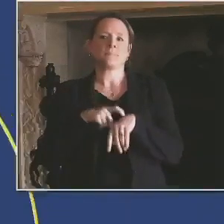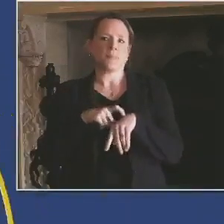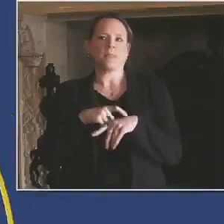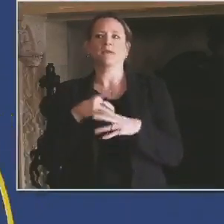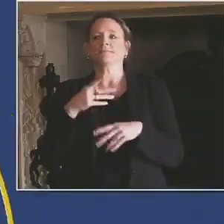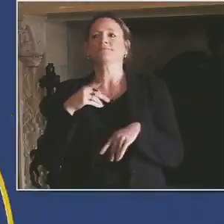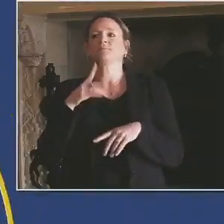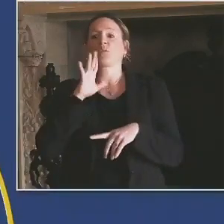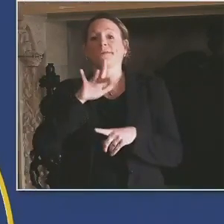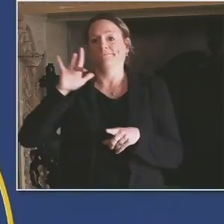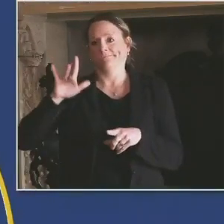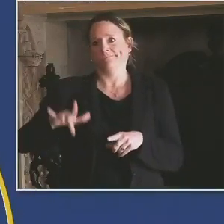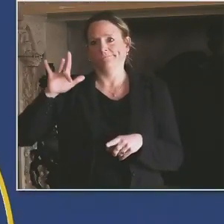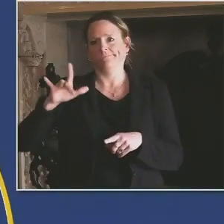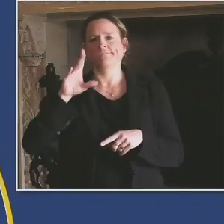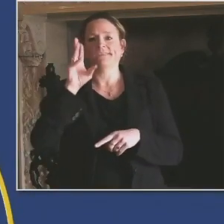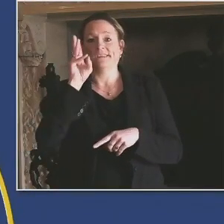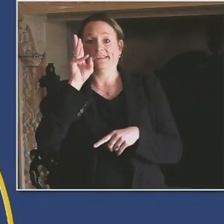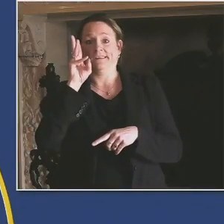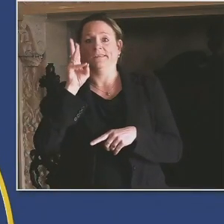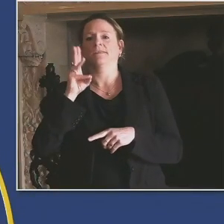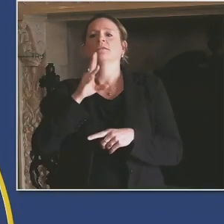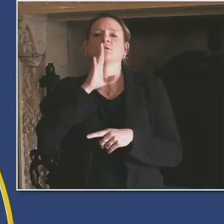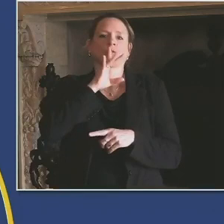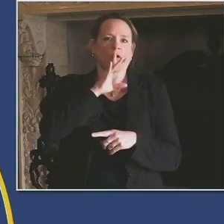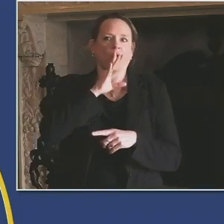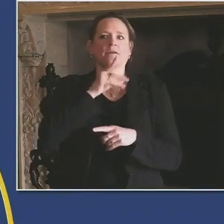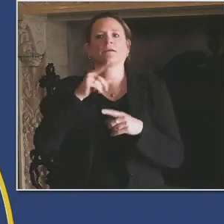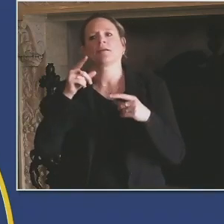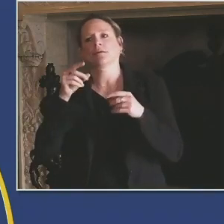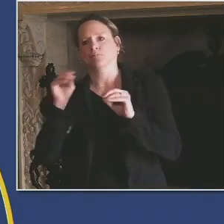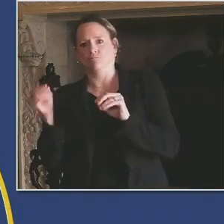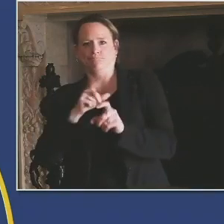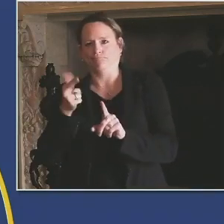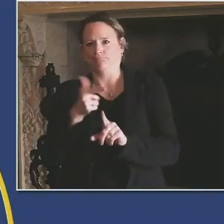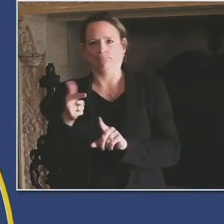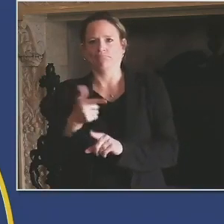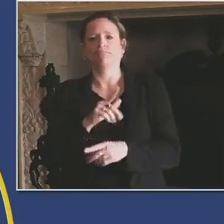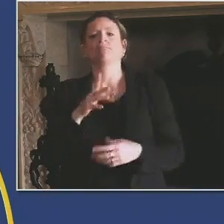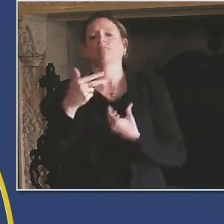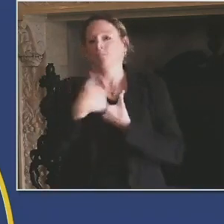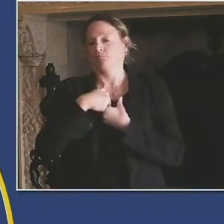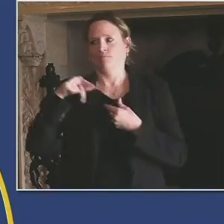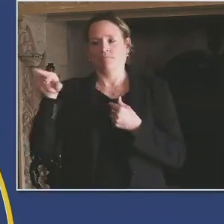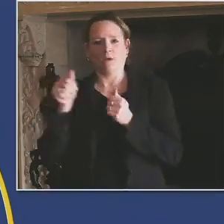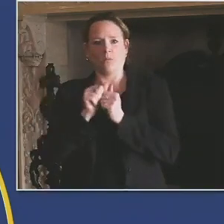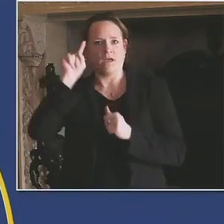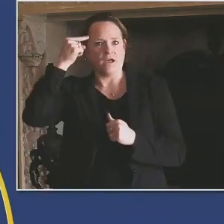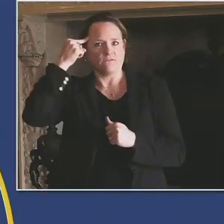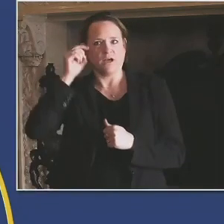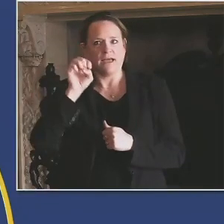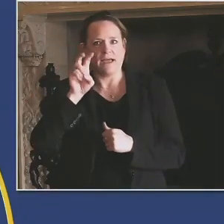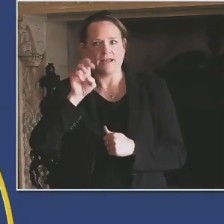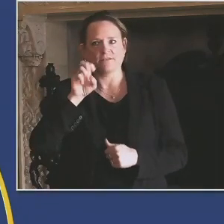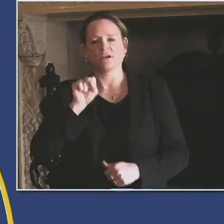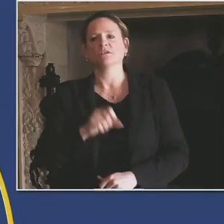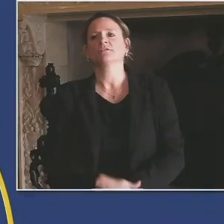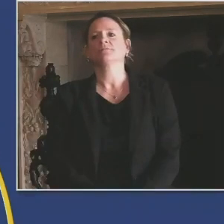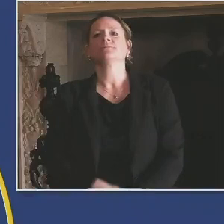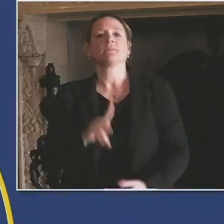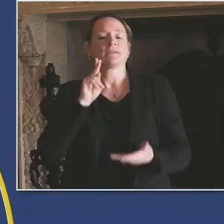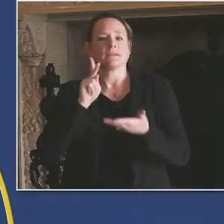phone. Joining us for today's media briefing are Governor Tony Evers, DHS Secretary-designee Andrea Palm,